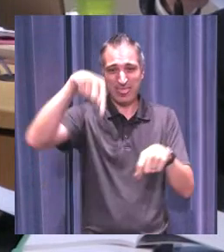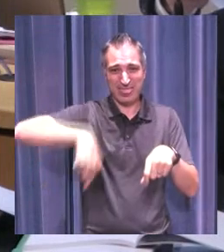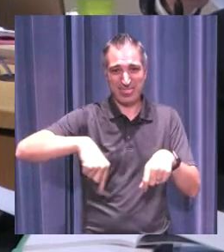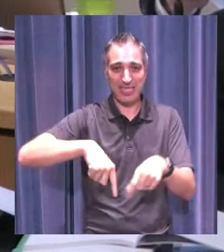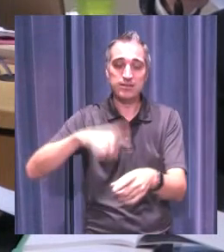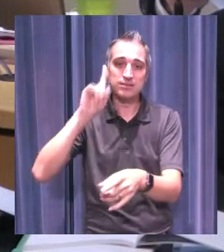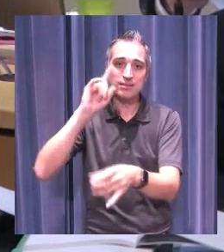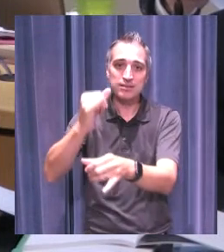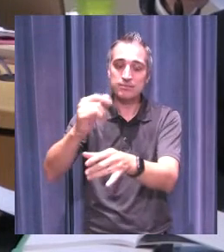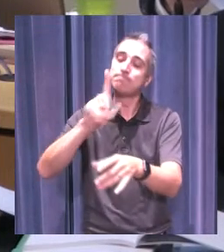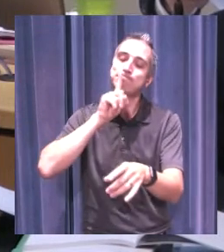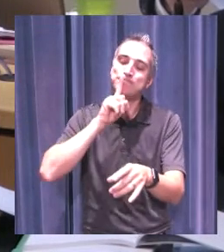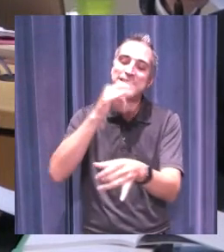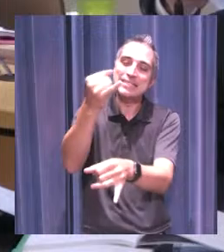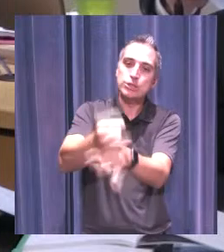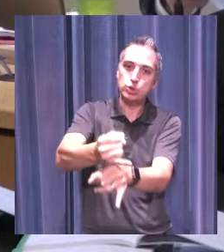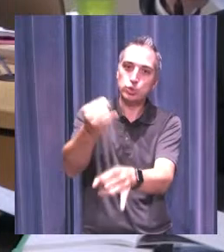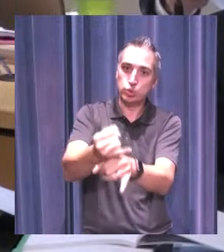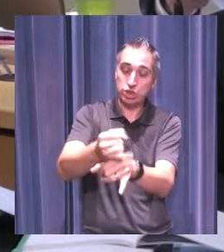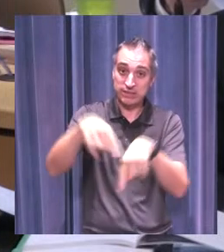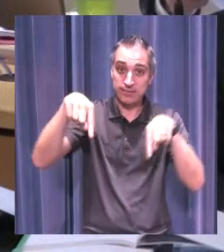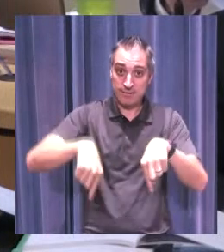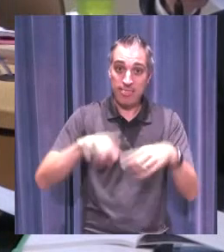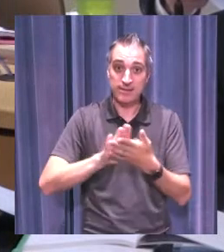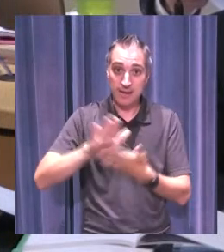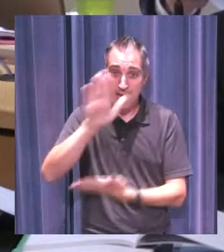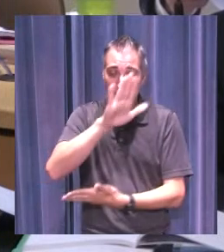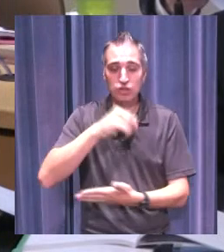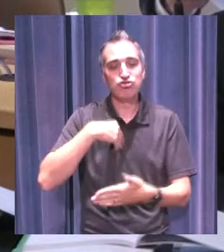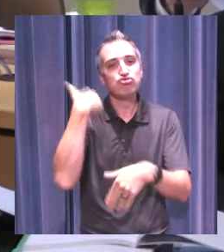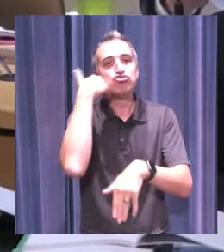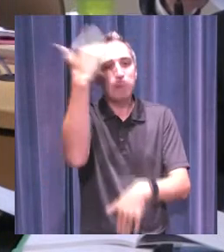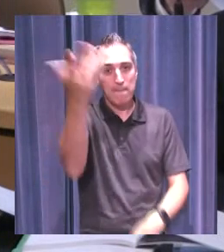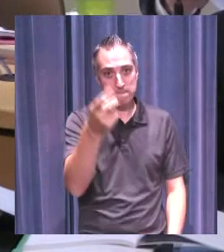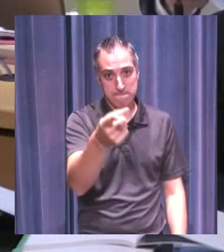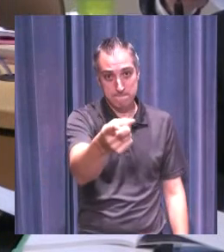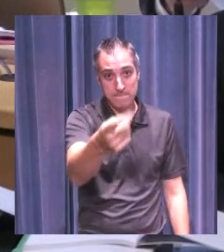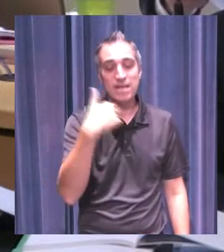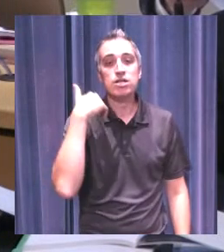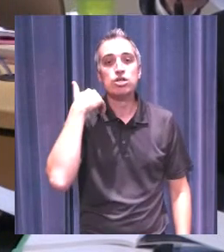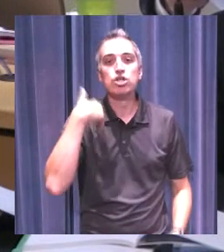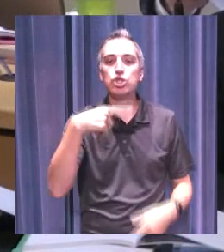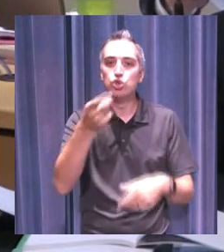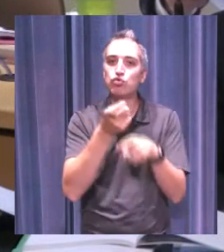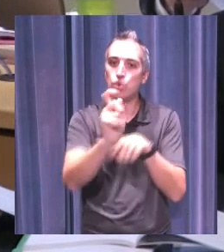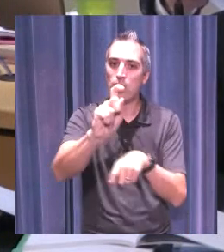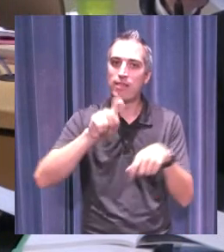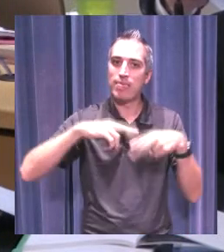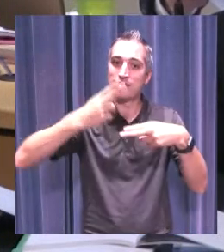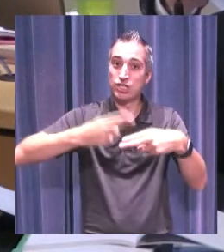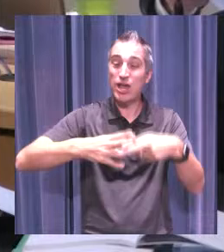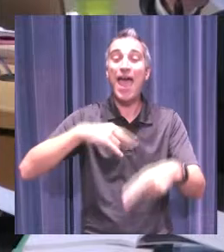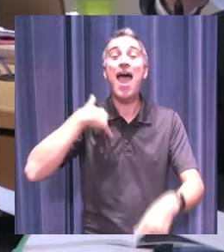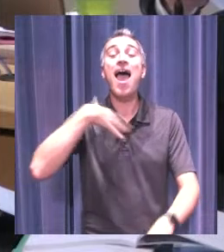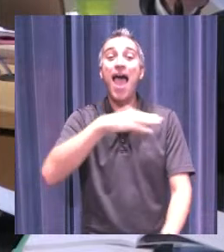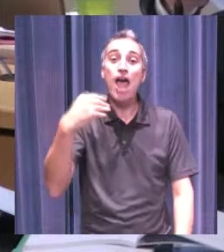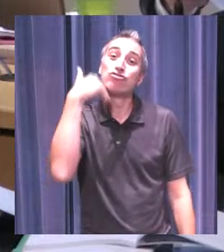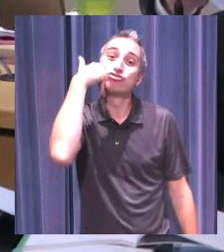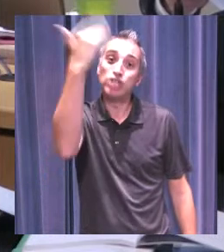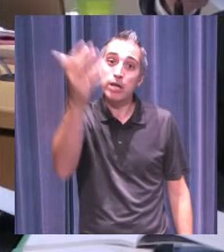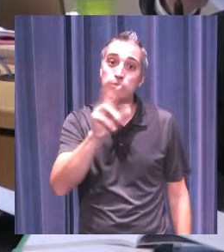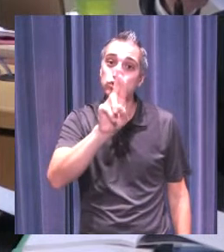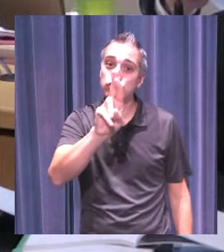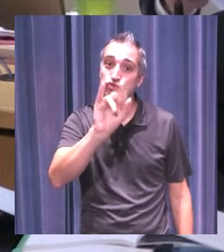on you for failing to do your due diligence and look after the interest of this institution, and shame on Richardson Snell for accepting the